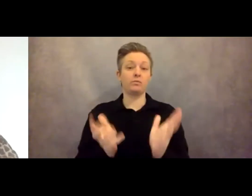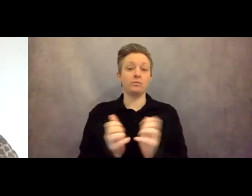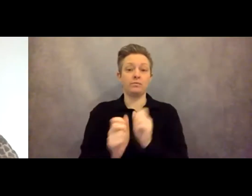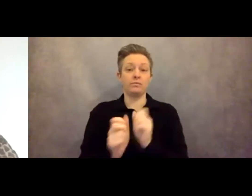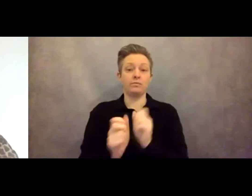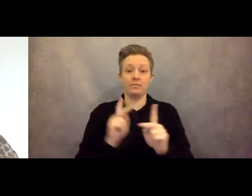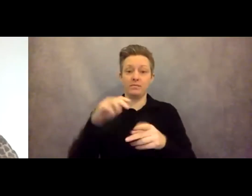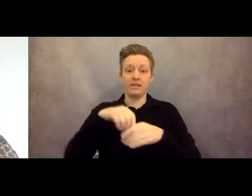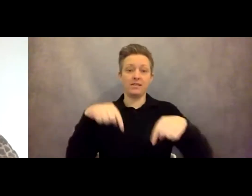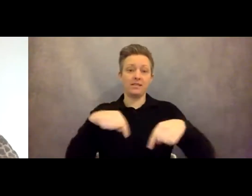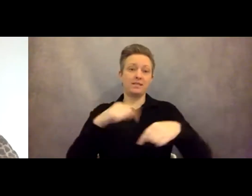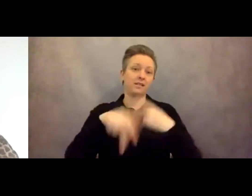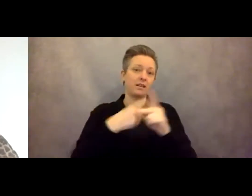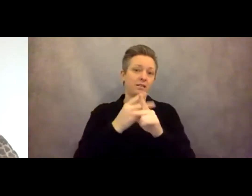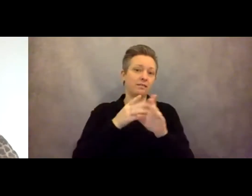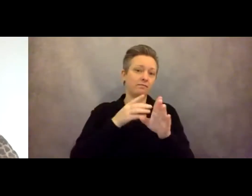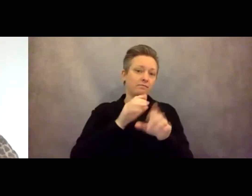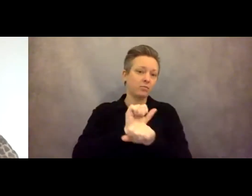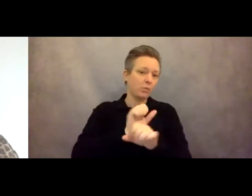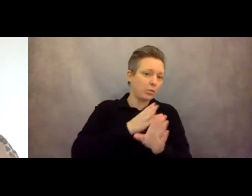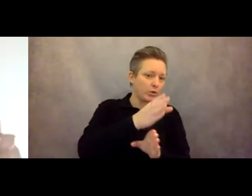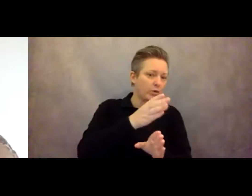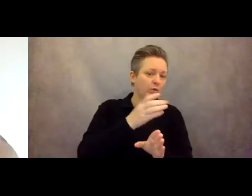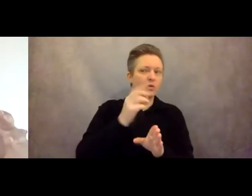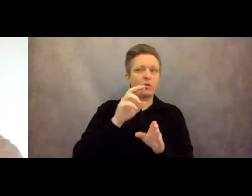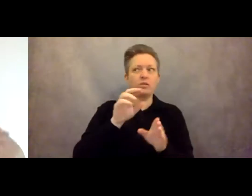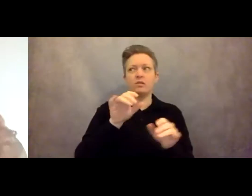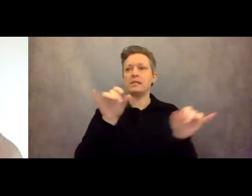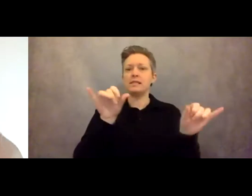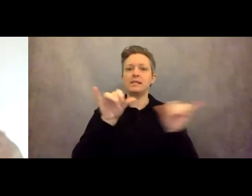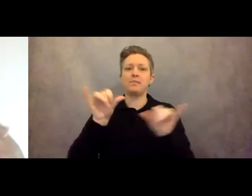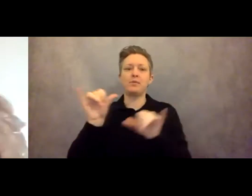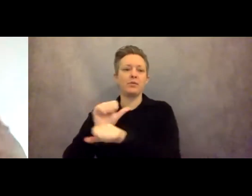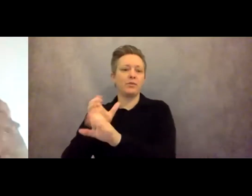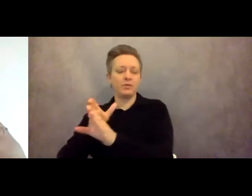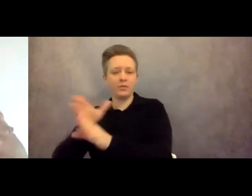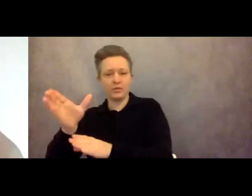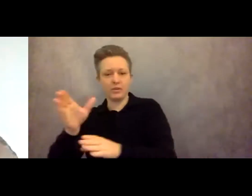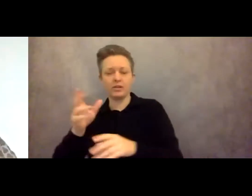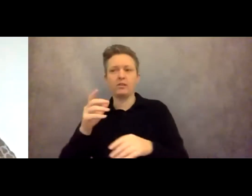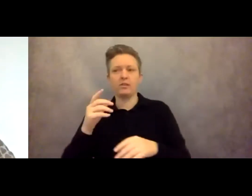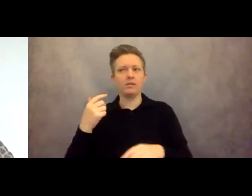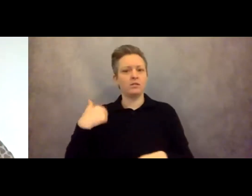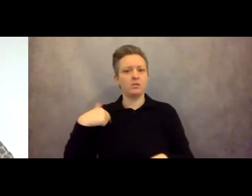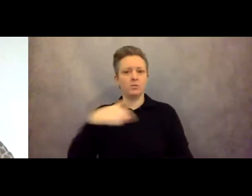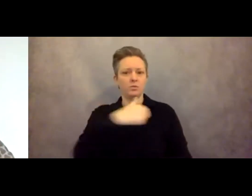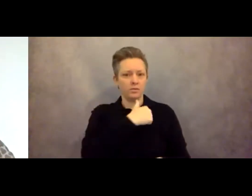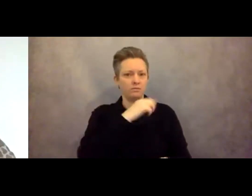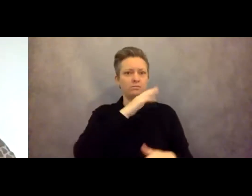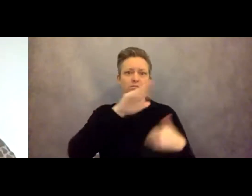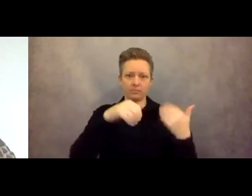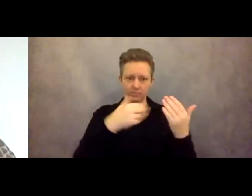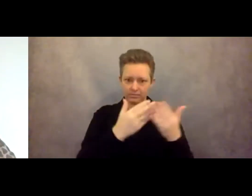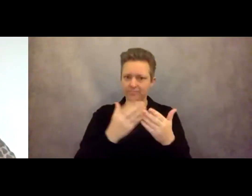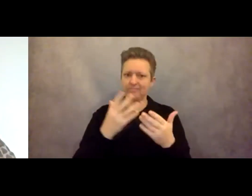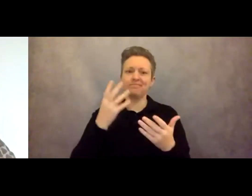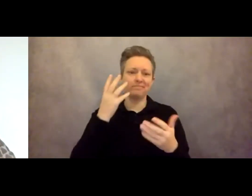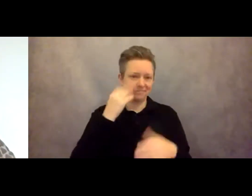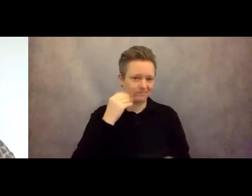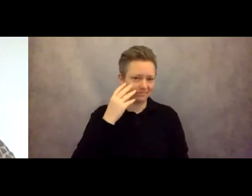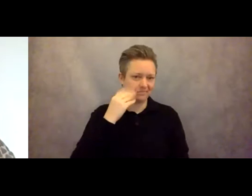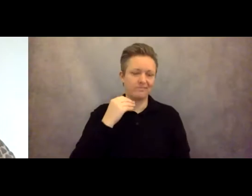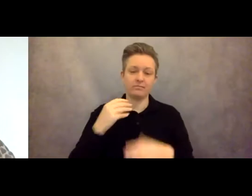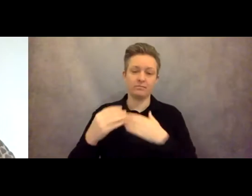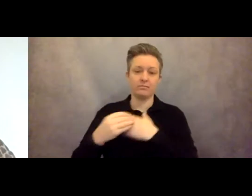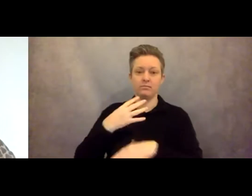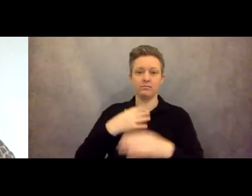something similar or in a similar field. So we are sort of all meshed in this work at all times. But it's really